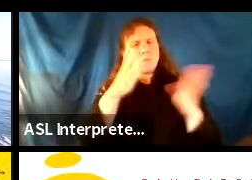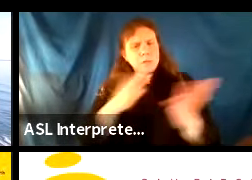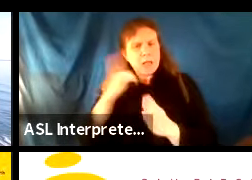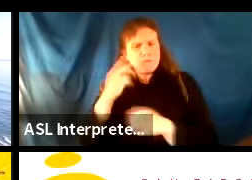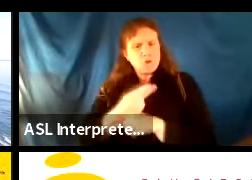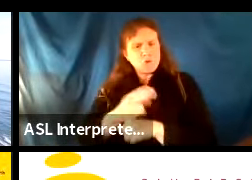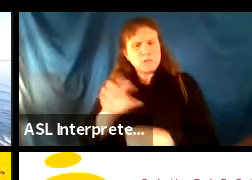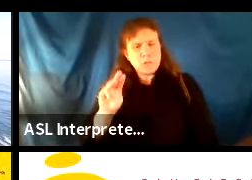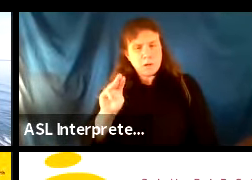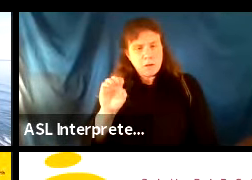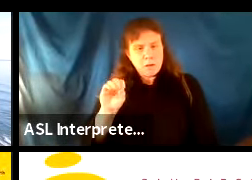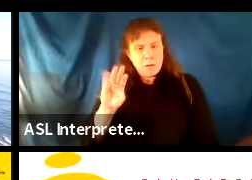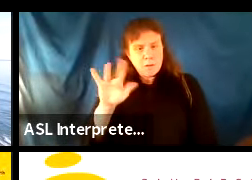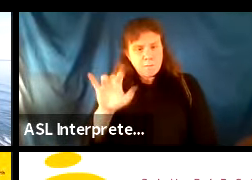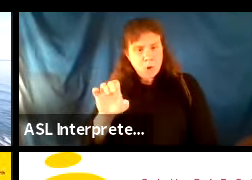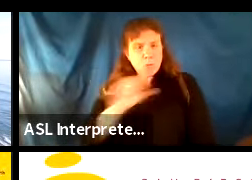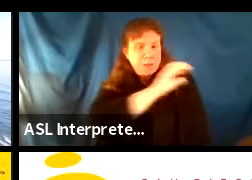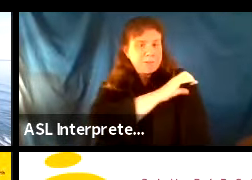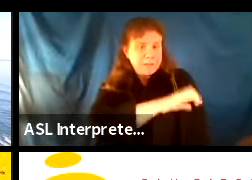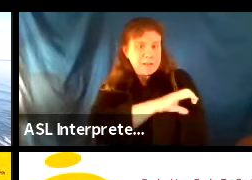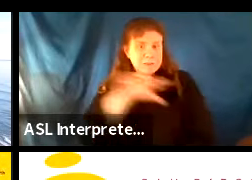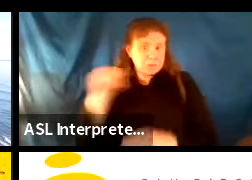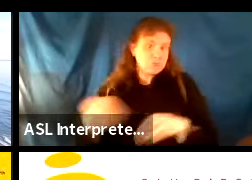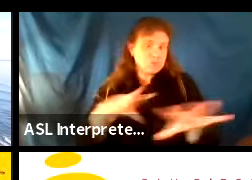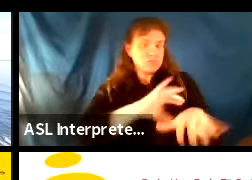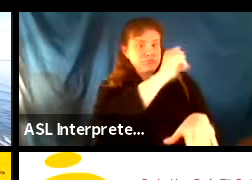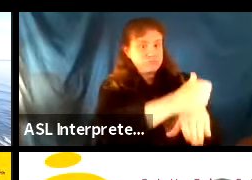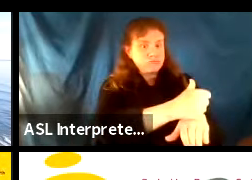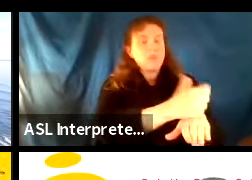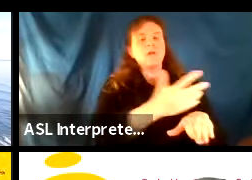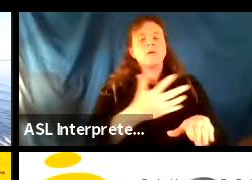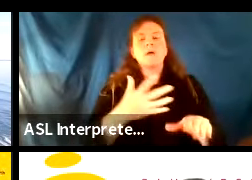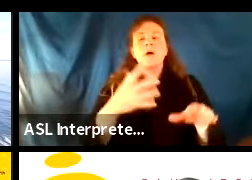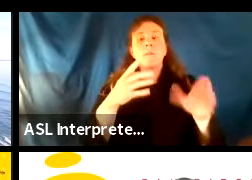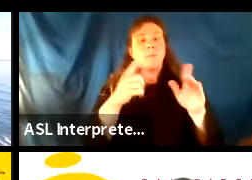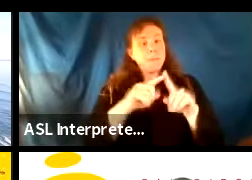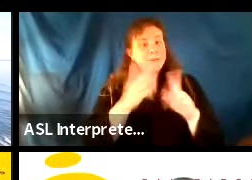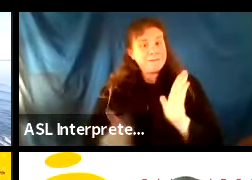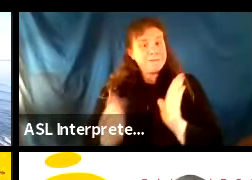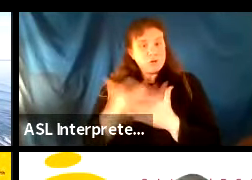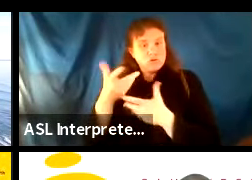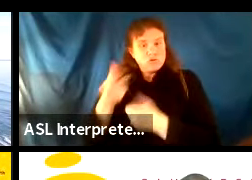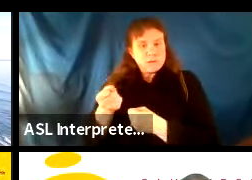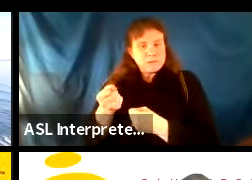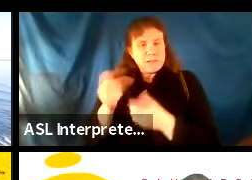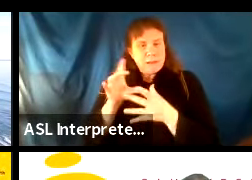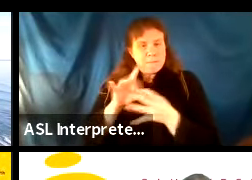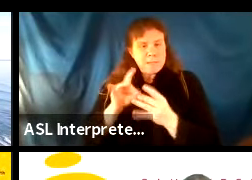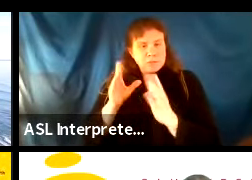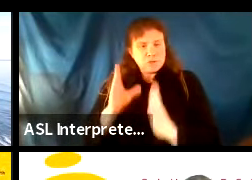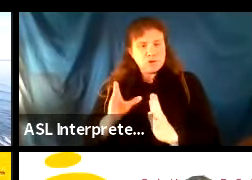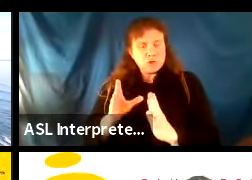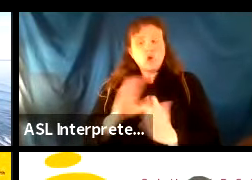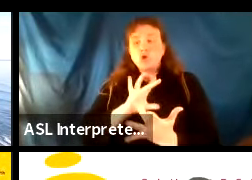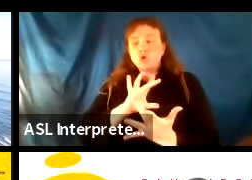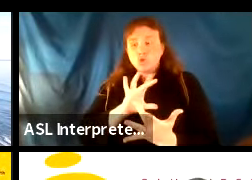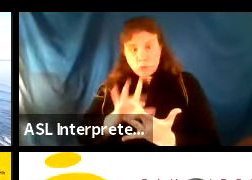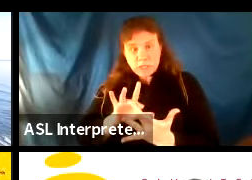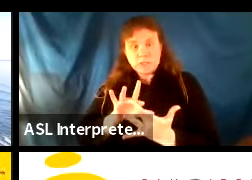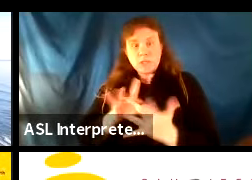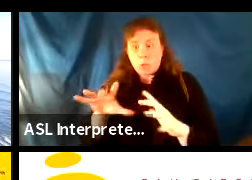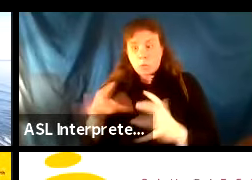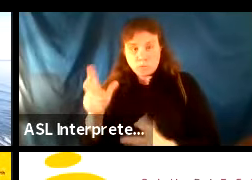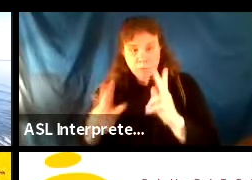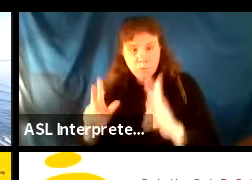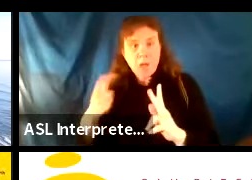about what are the trusted messengers to reach that population? You know, I had this whole wonderful ideal that we were going to go to the work sites and do that.